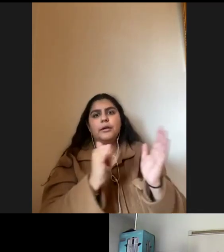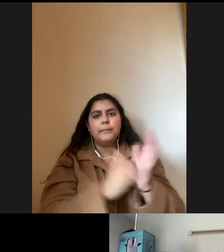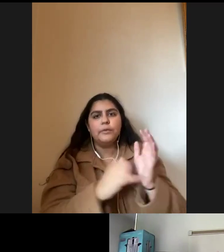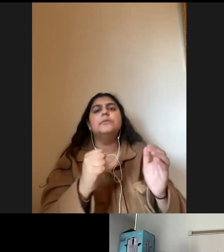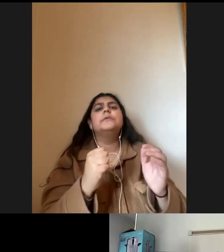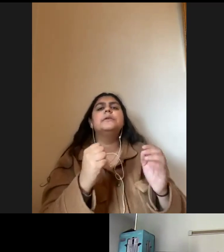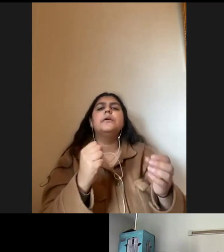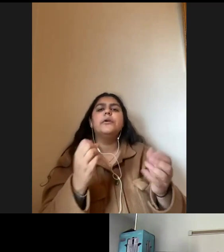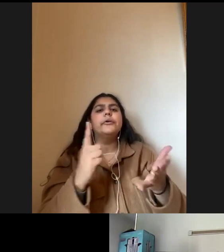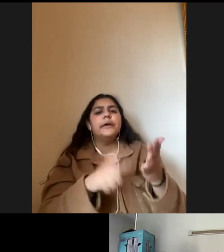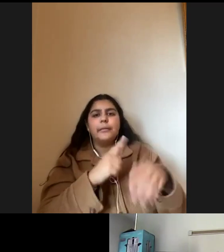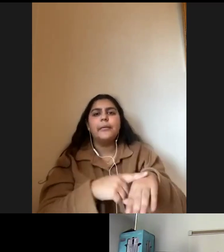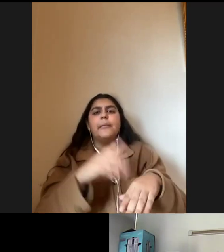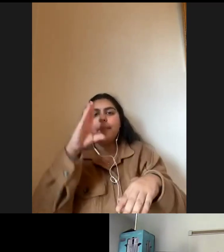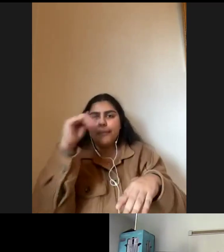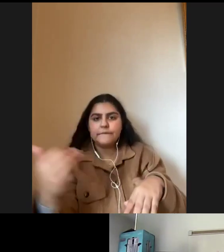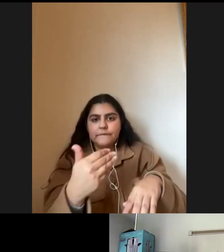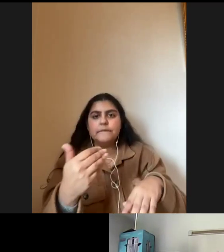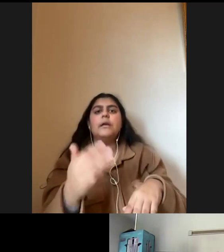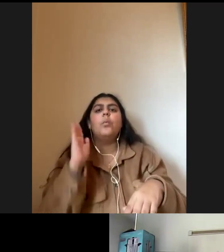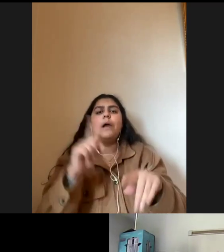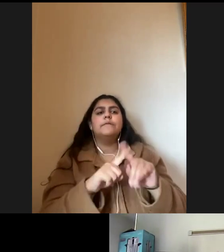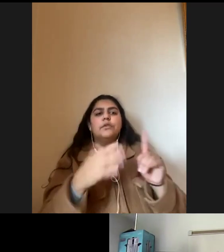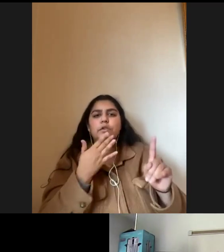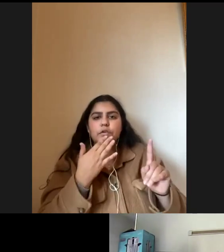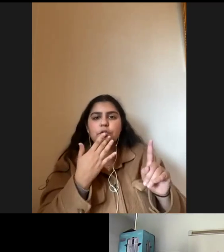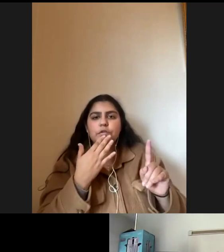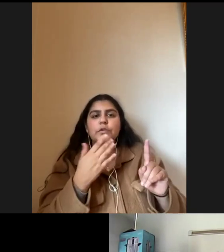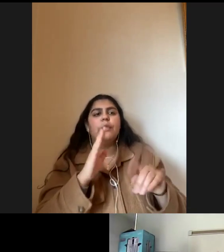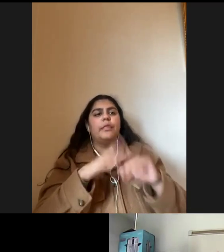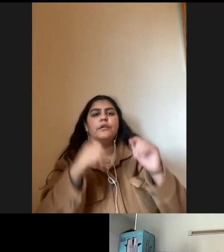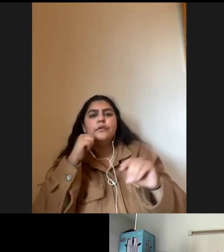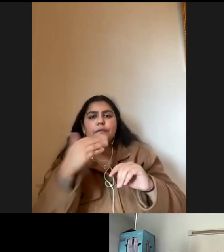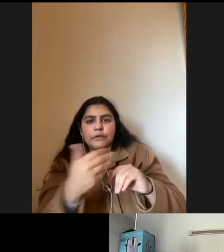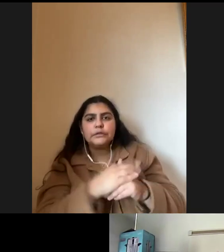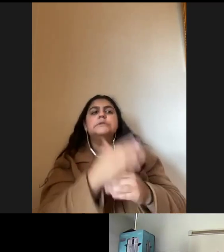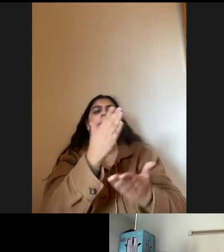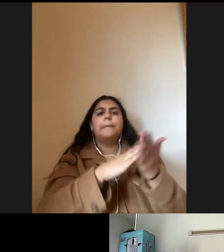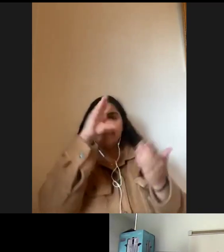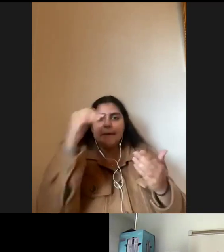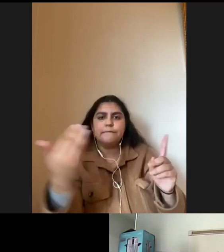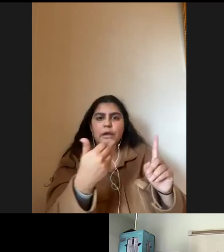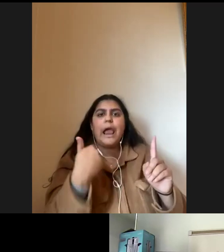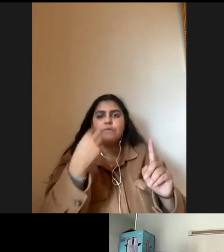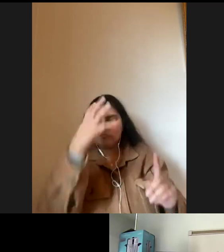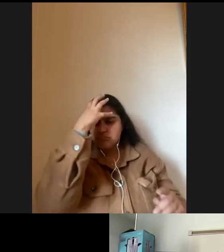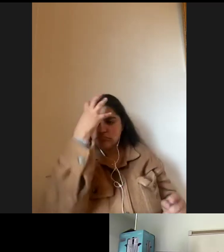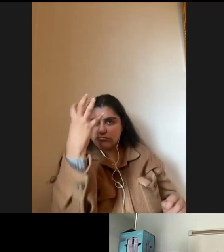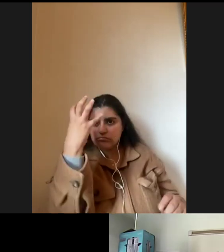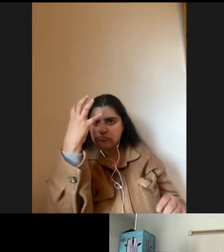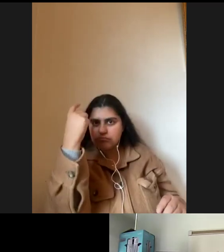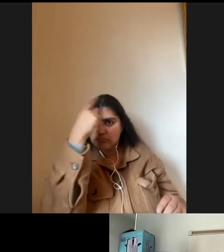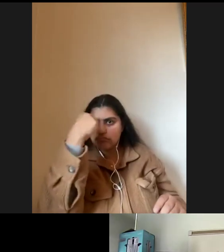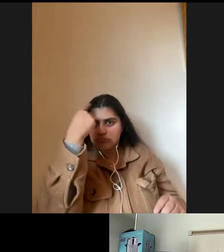sometimes male fishes and female fishes will have different colors, so there'll be different shapes. Some of the male fishes will get these big humps on their head or really